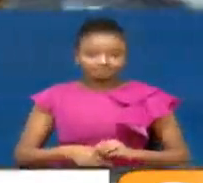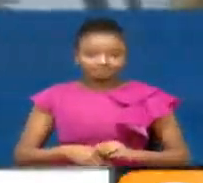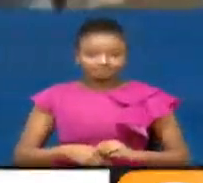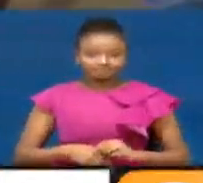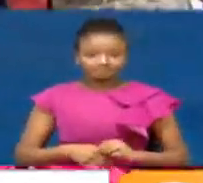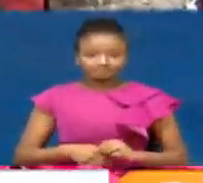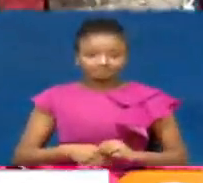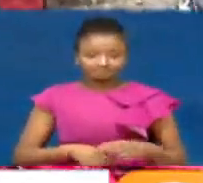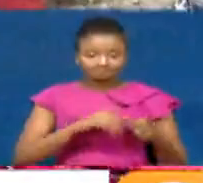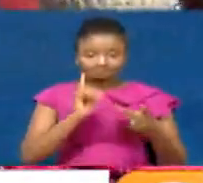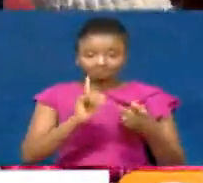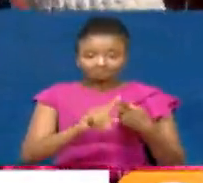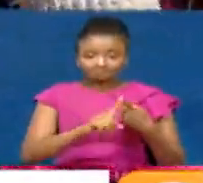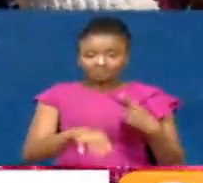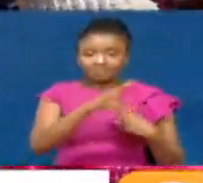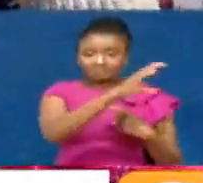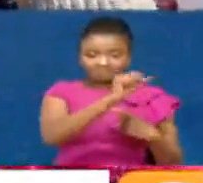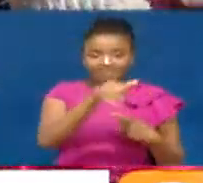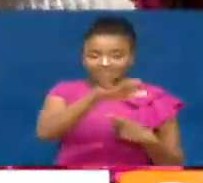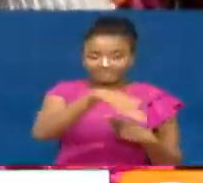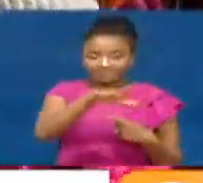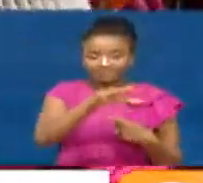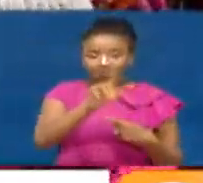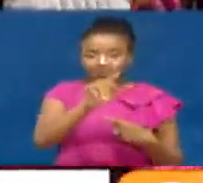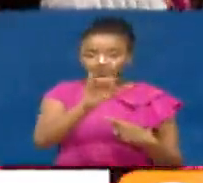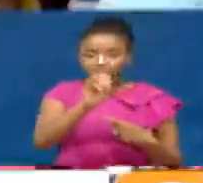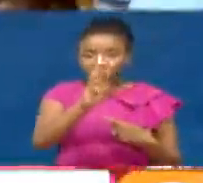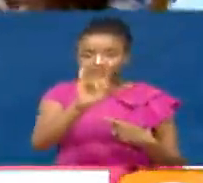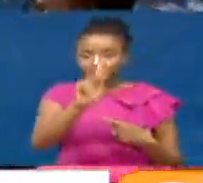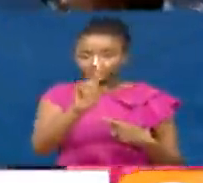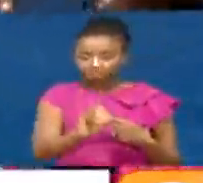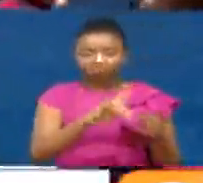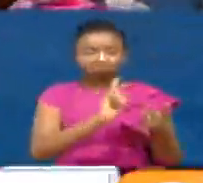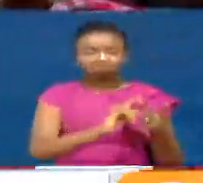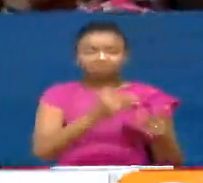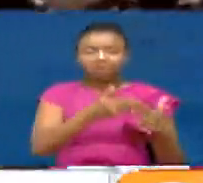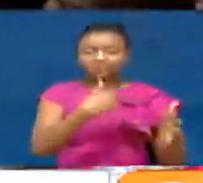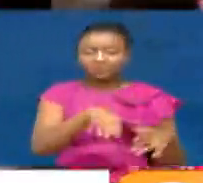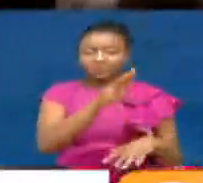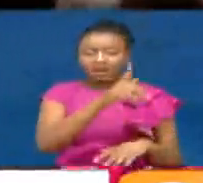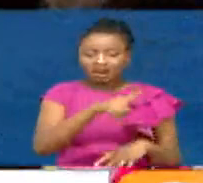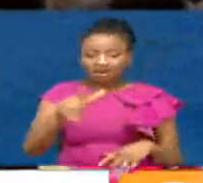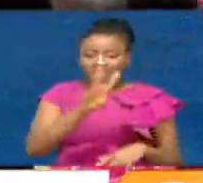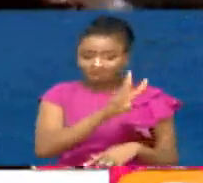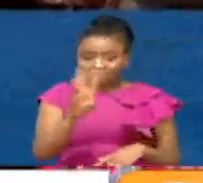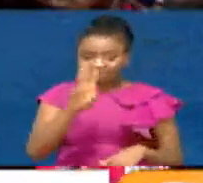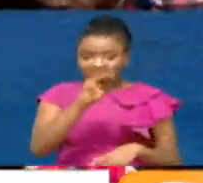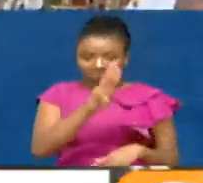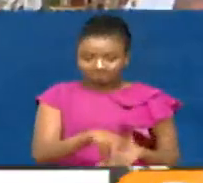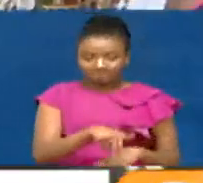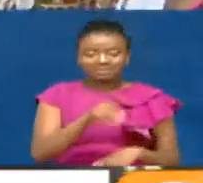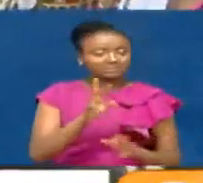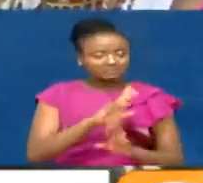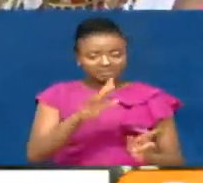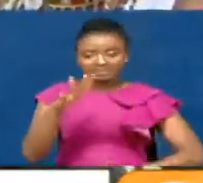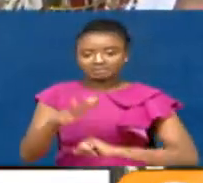Moitalel was backed by Environment Cabinet Secretary Keriako Tobiko and former Laikipia West Member of Parliament Matthew Lempurkel. The leaders voicing